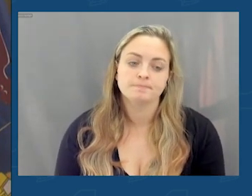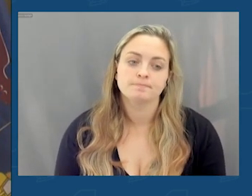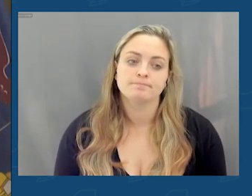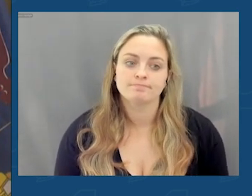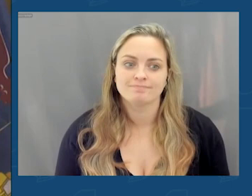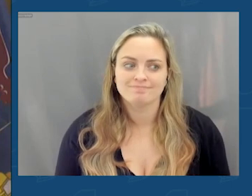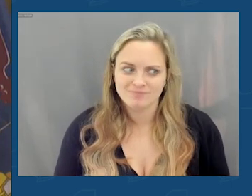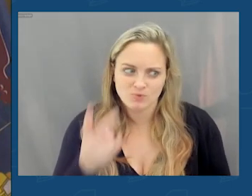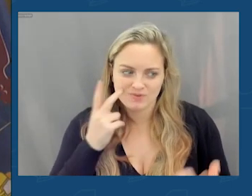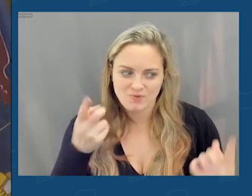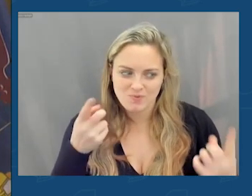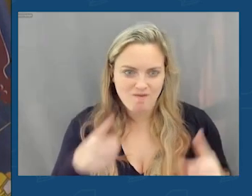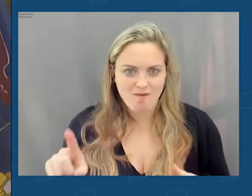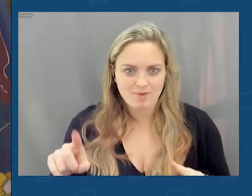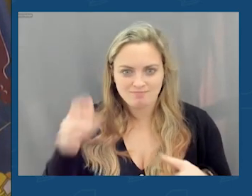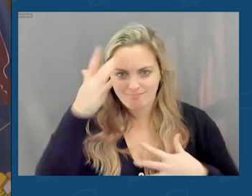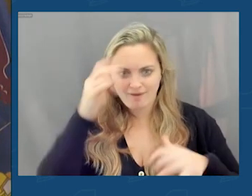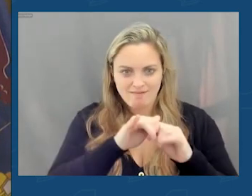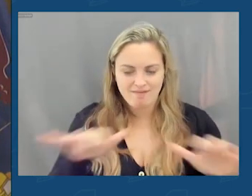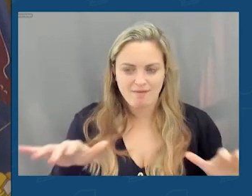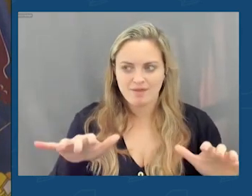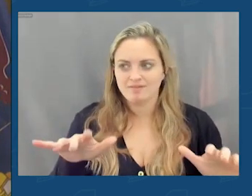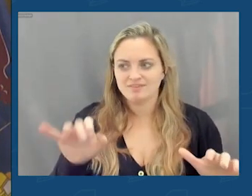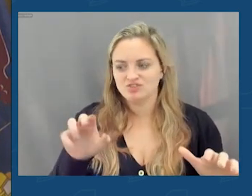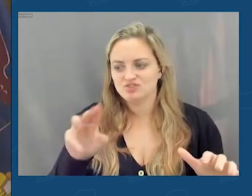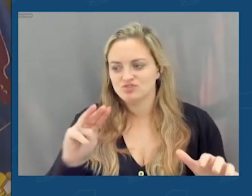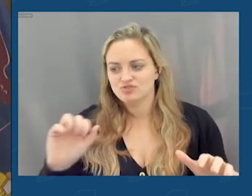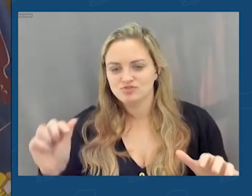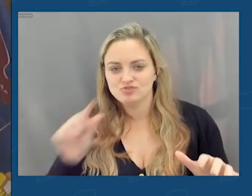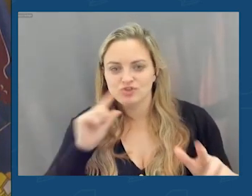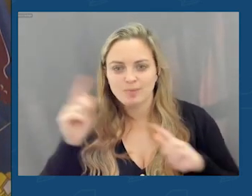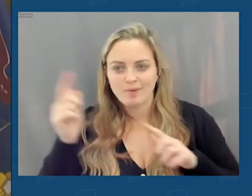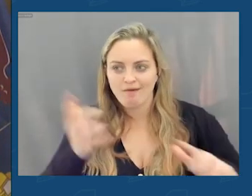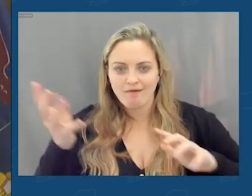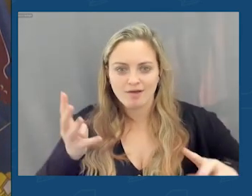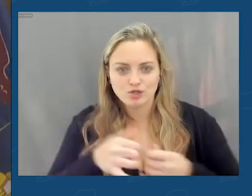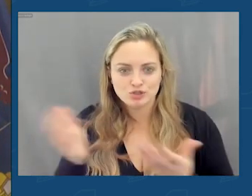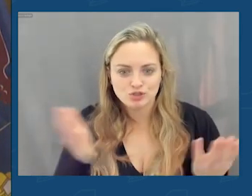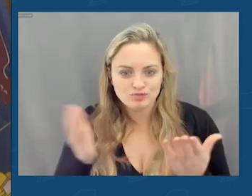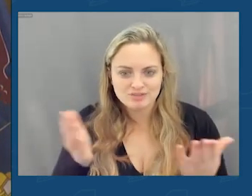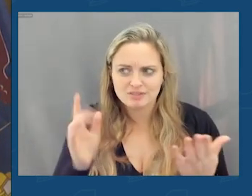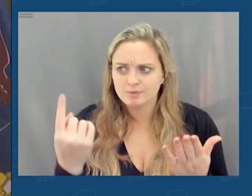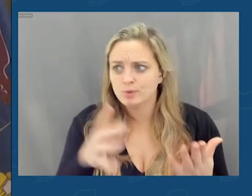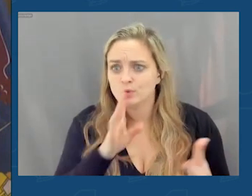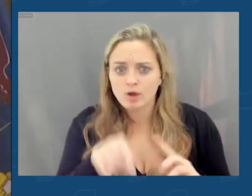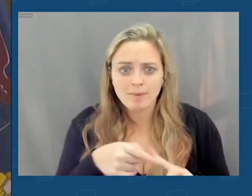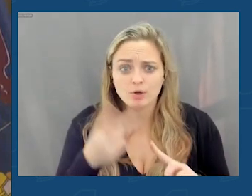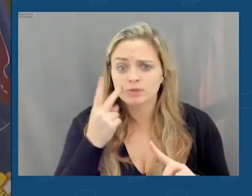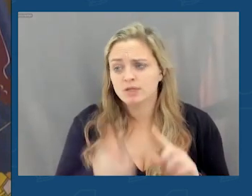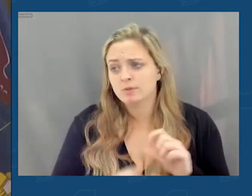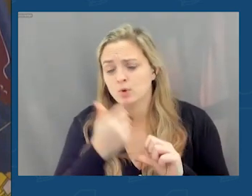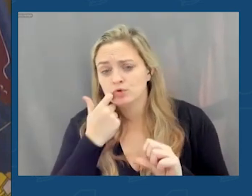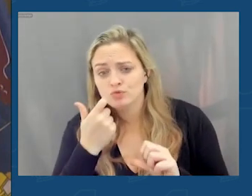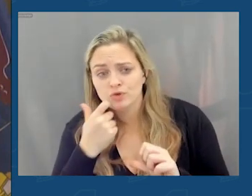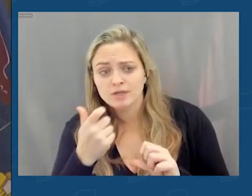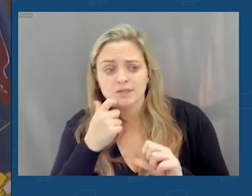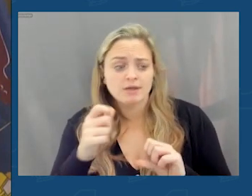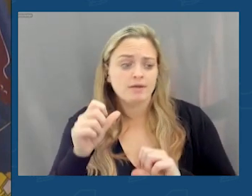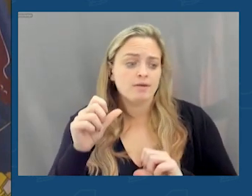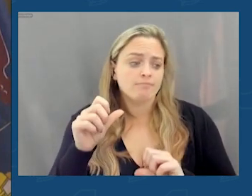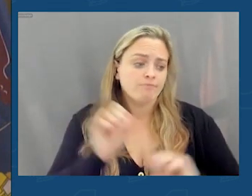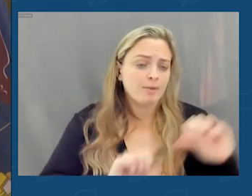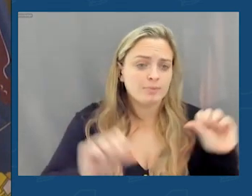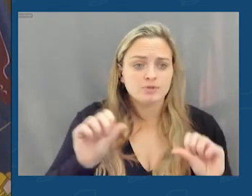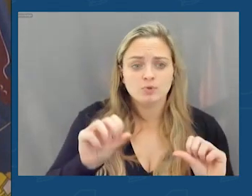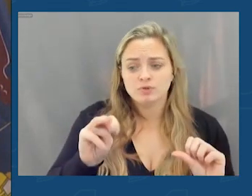the pandemic. The streaming services kept you connected to people. You had something to talk about. Did you see the latest episode of Mrs. Maisel? I did. I